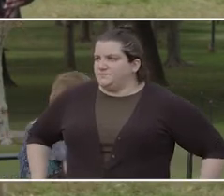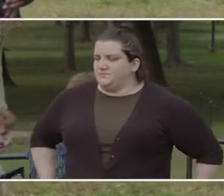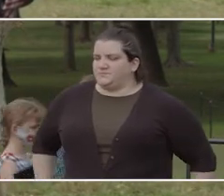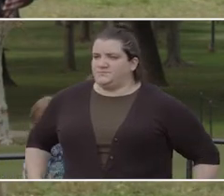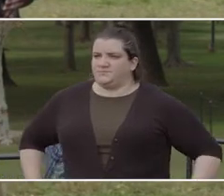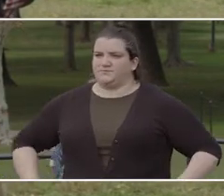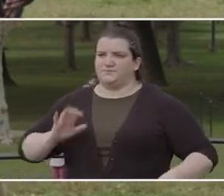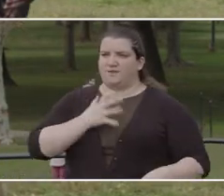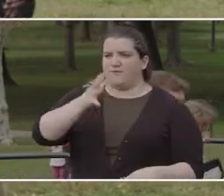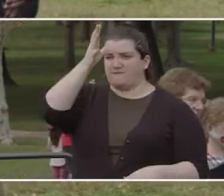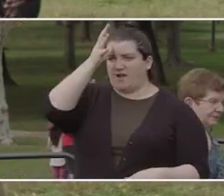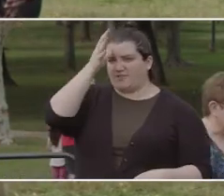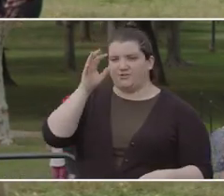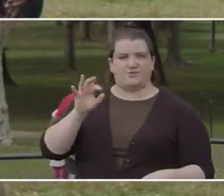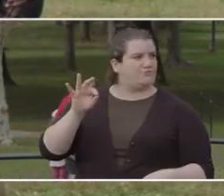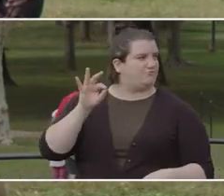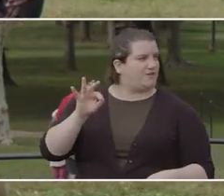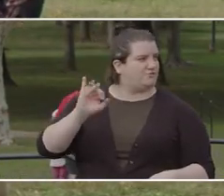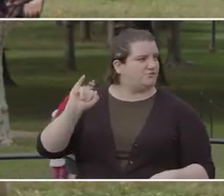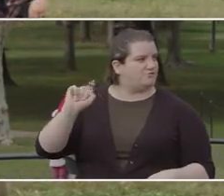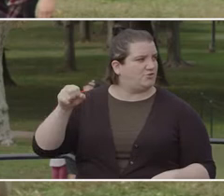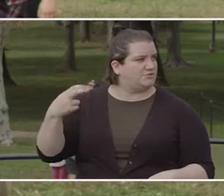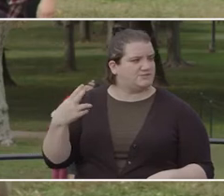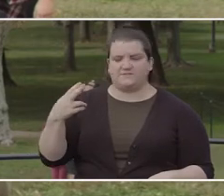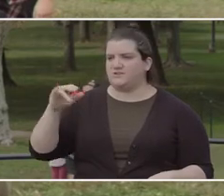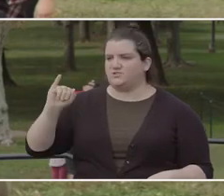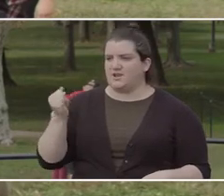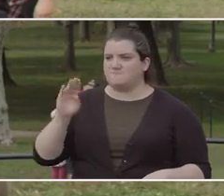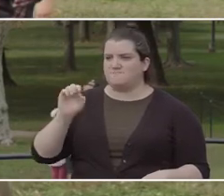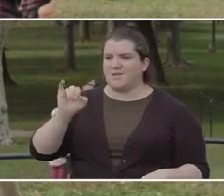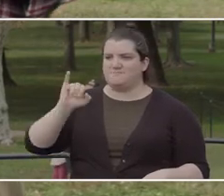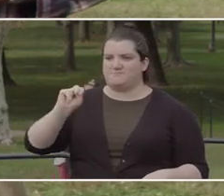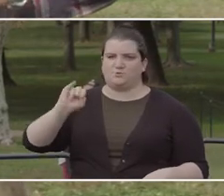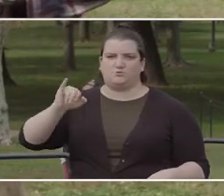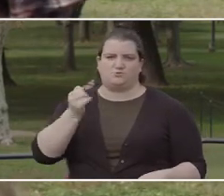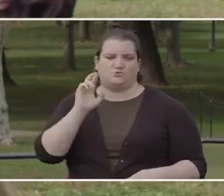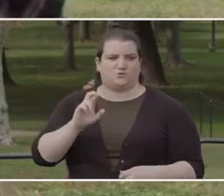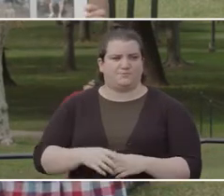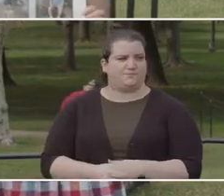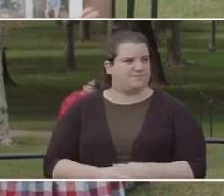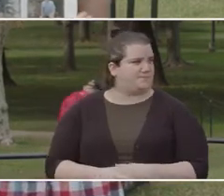Our father and proud grandfather, Joseph J. Pavlik, Jr., U.S. Army.